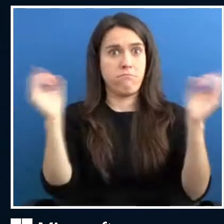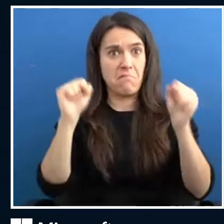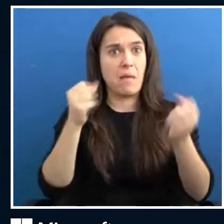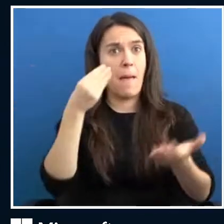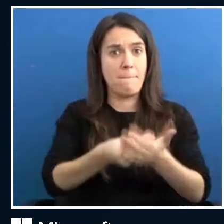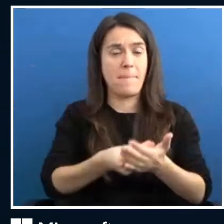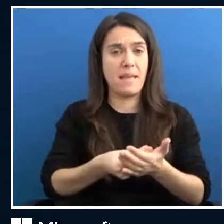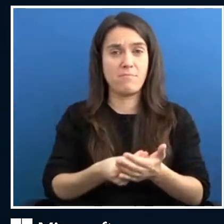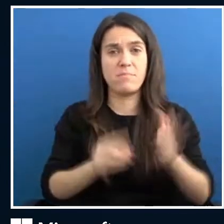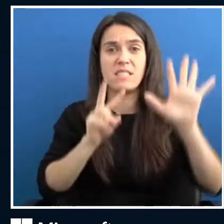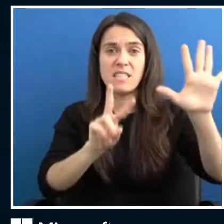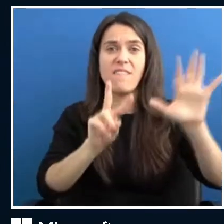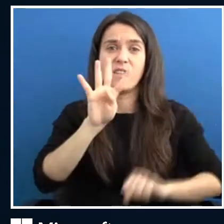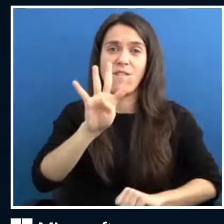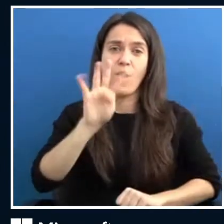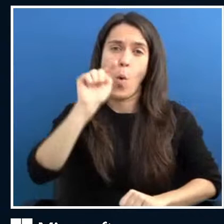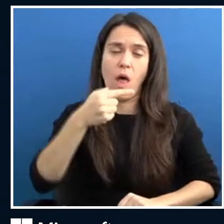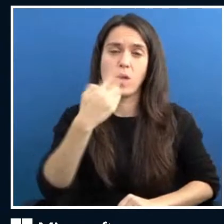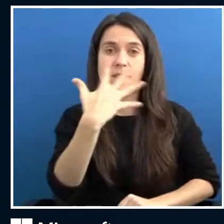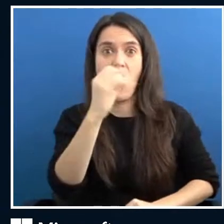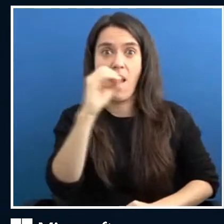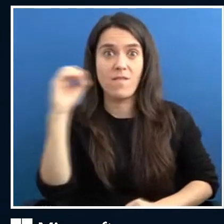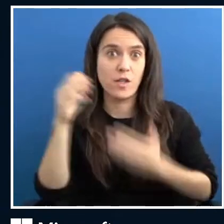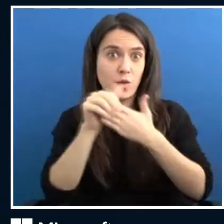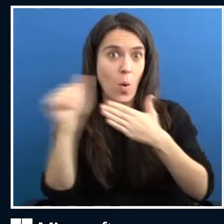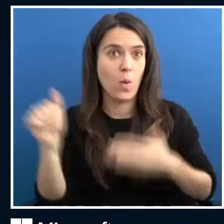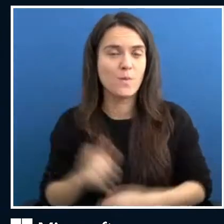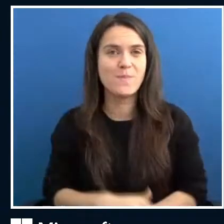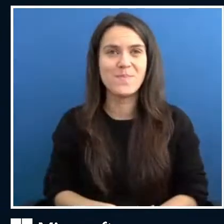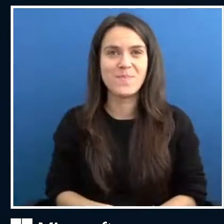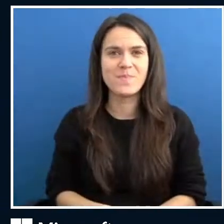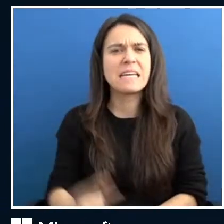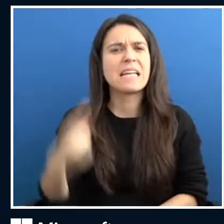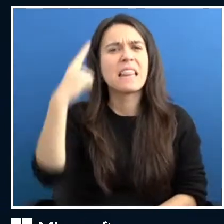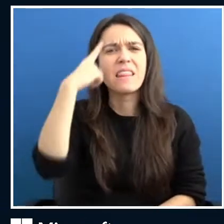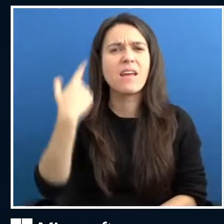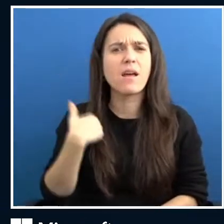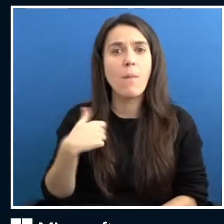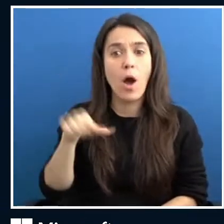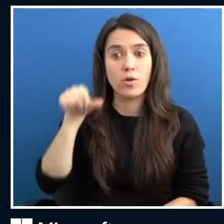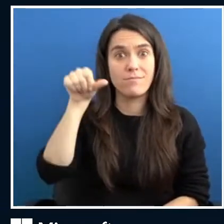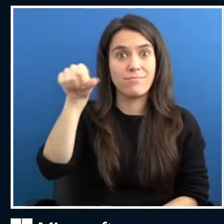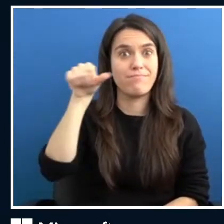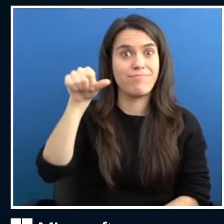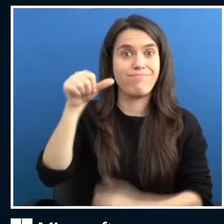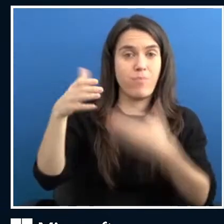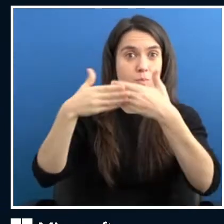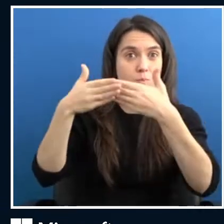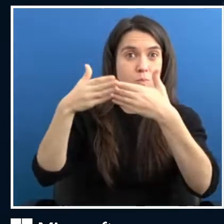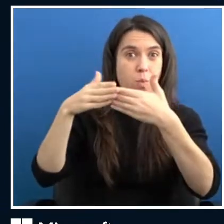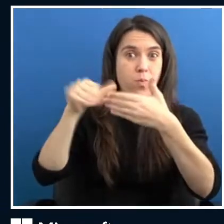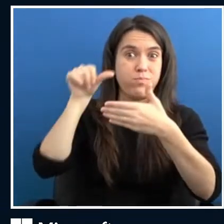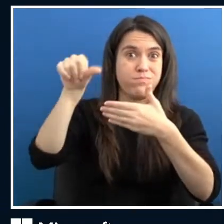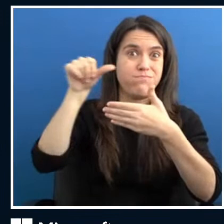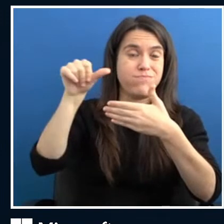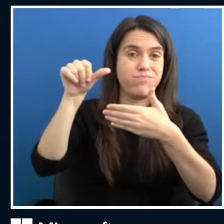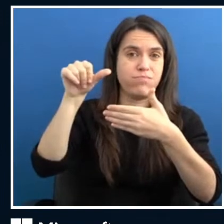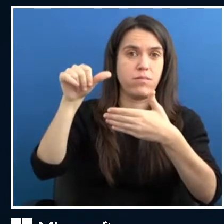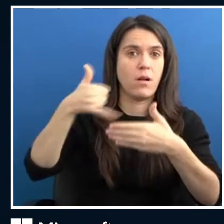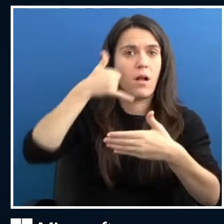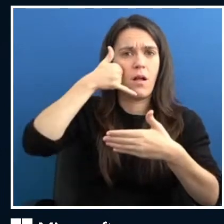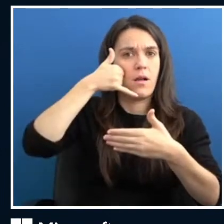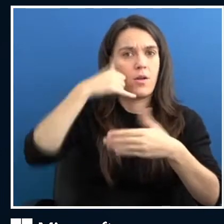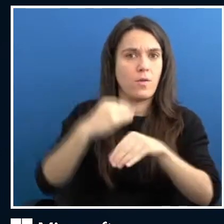$74,500. I wanted to focus on doorbell cameras. There's a Neighbors Public Safety